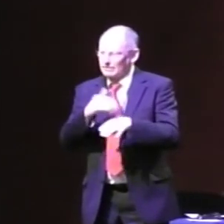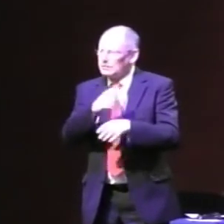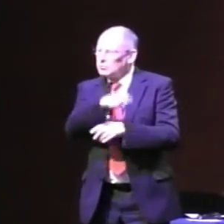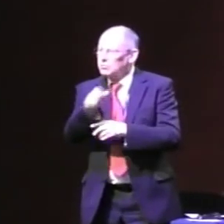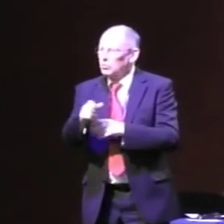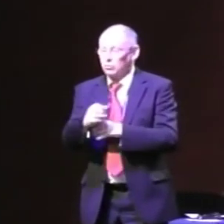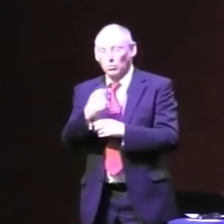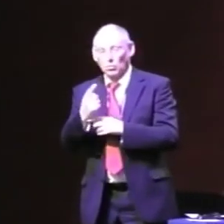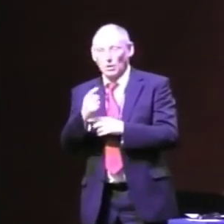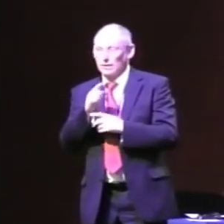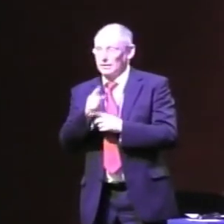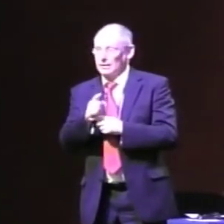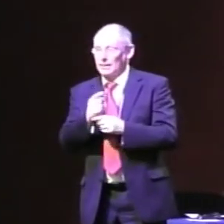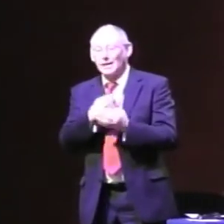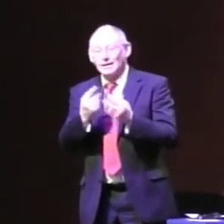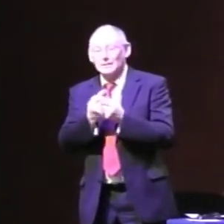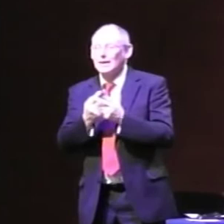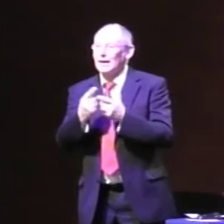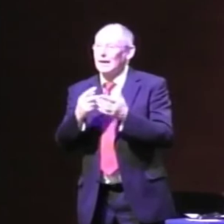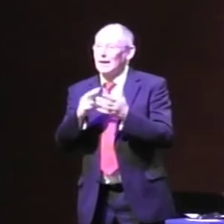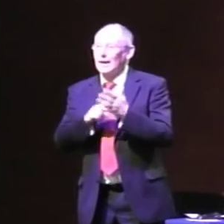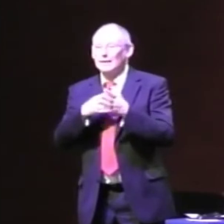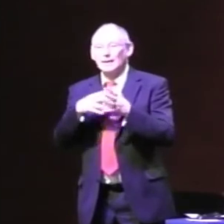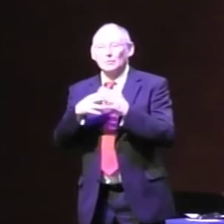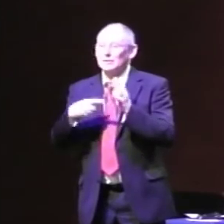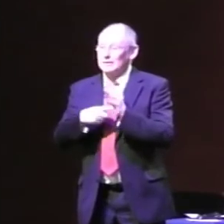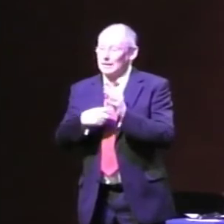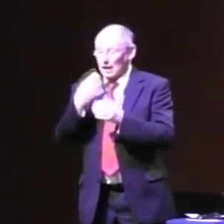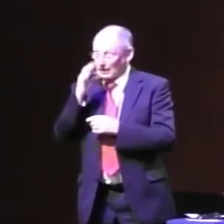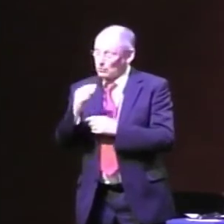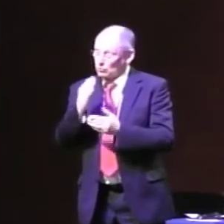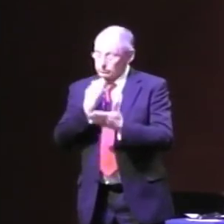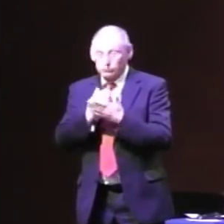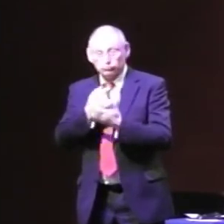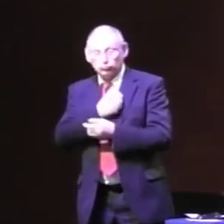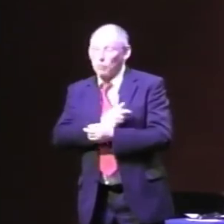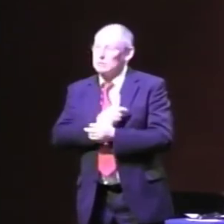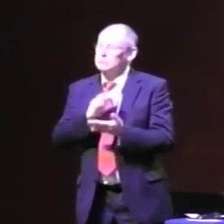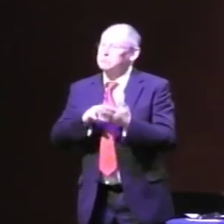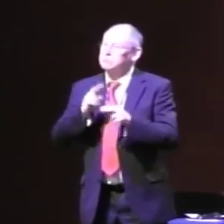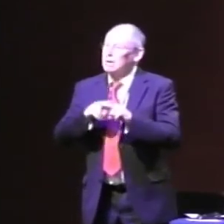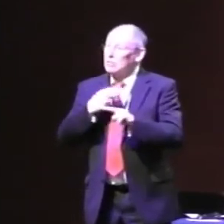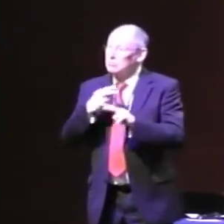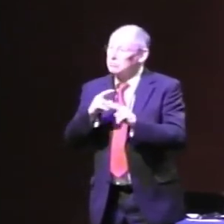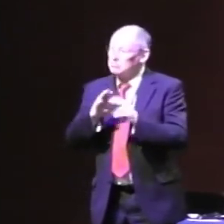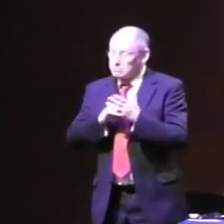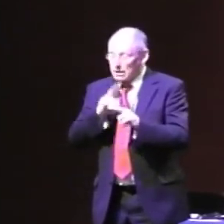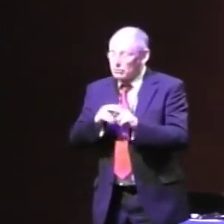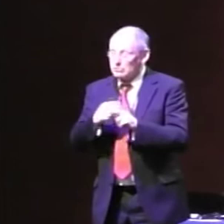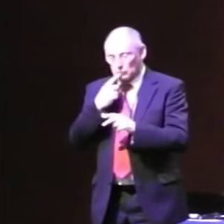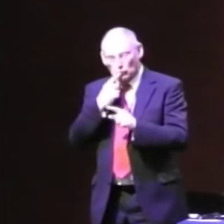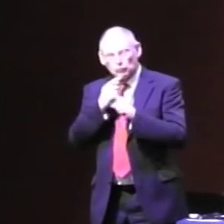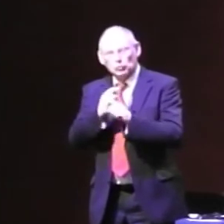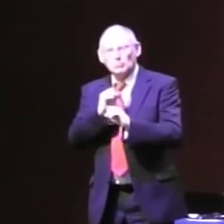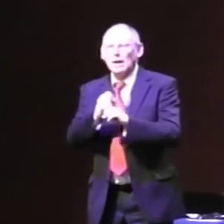One of the mistakes that the NASUWT feels was made was the Council actually promised parents that they would have their children taught by their